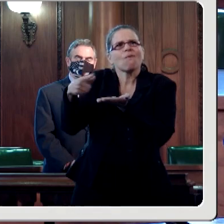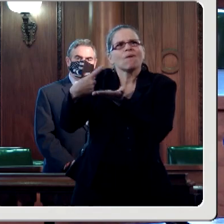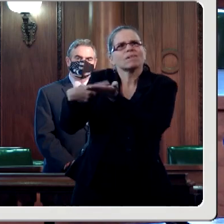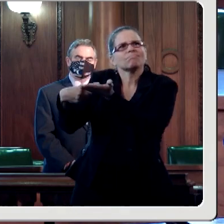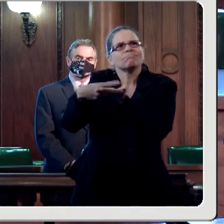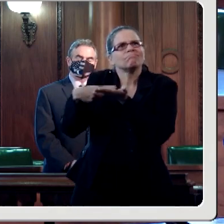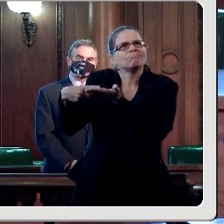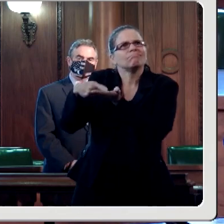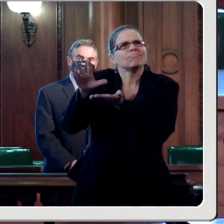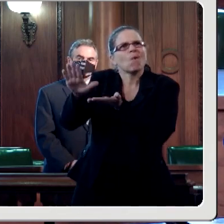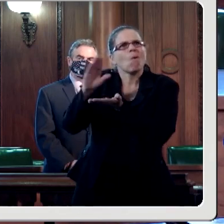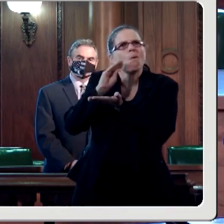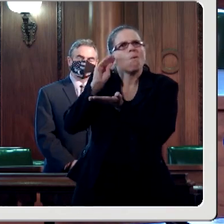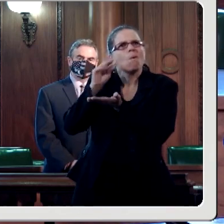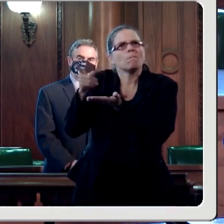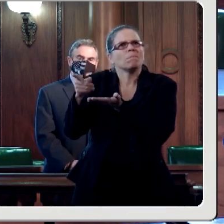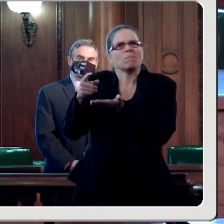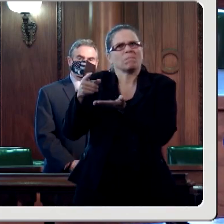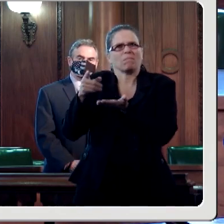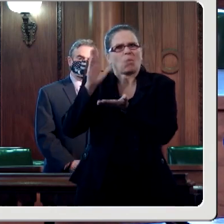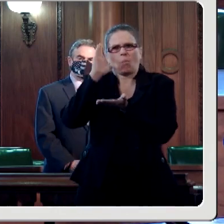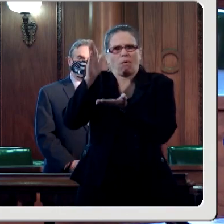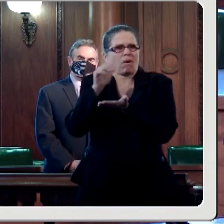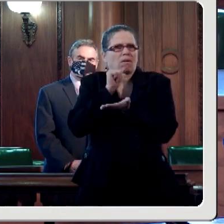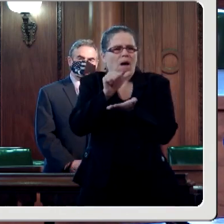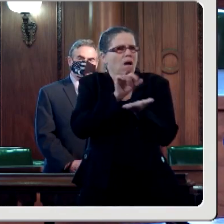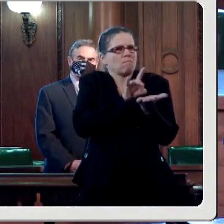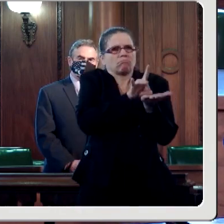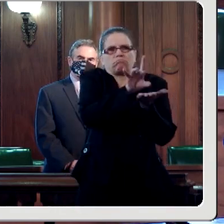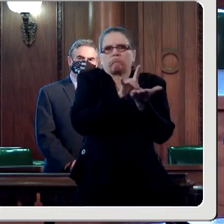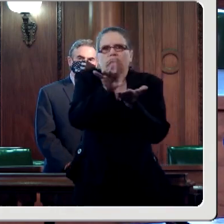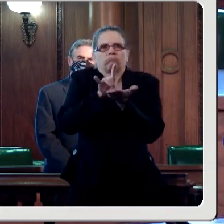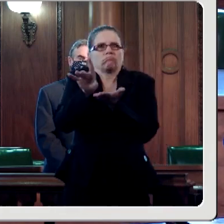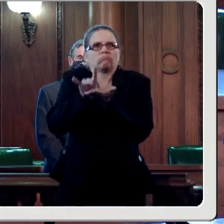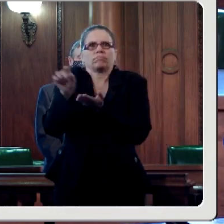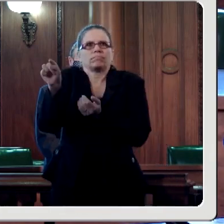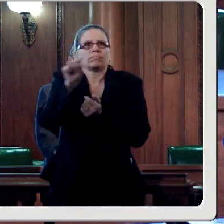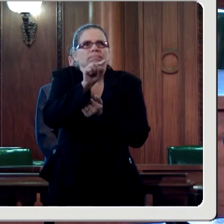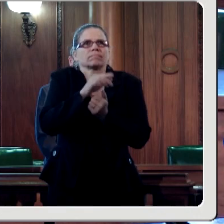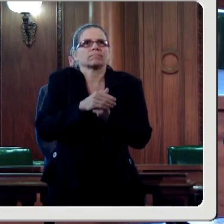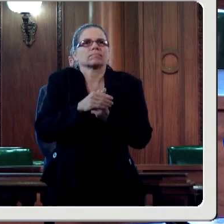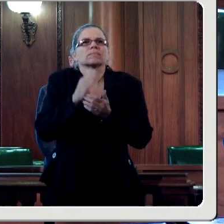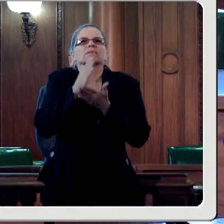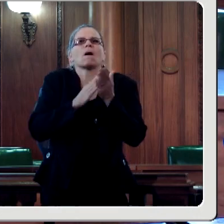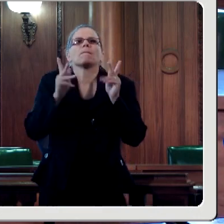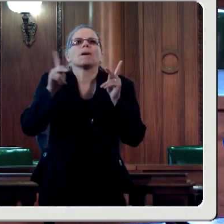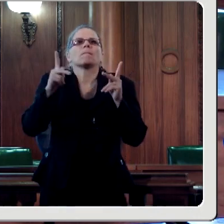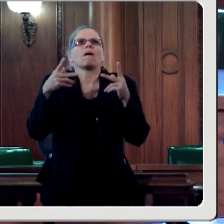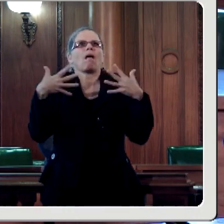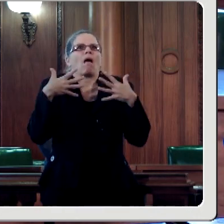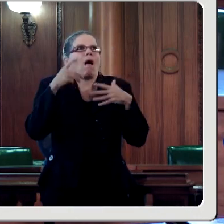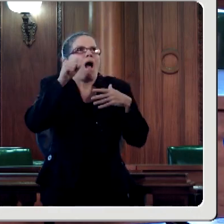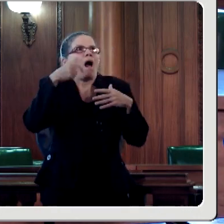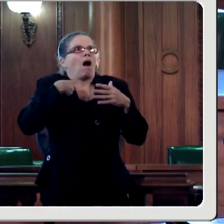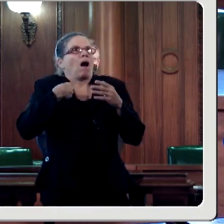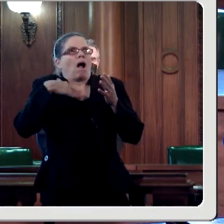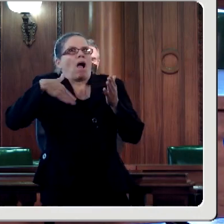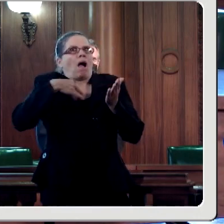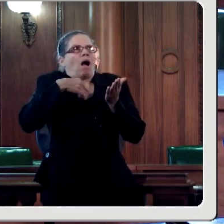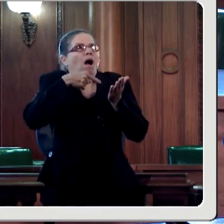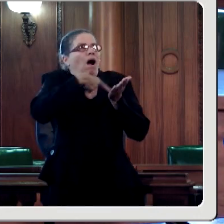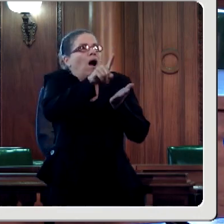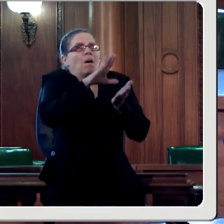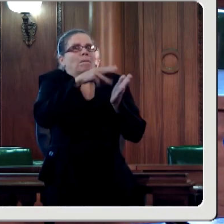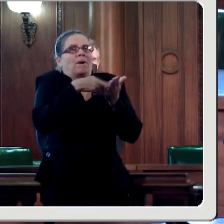to start evicting people on the mass because they're behind on their rents. Has Springfield had any similar conversations with